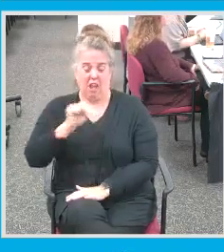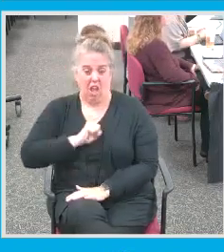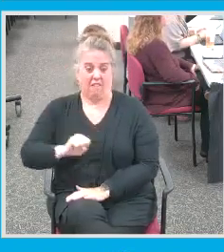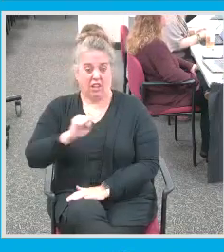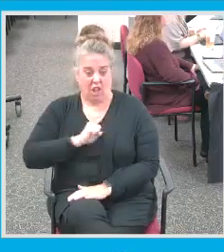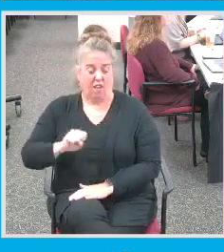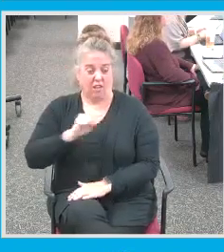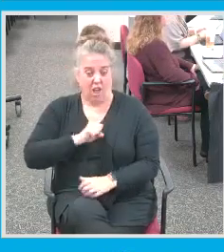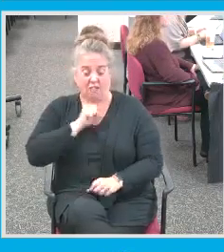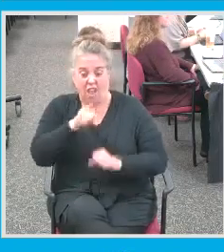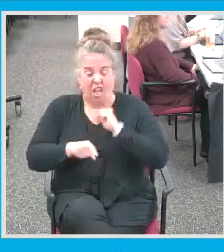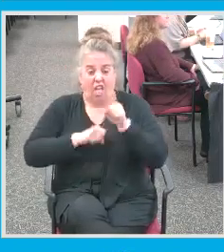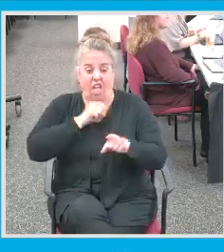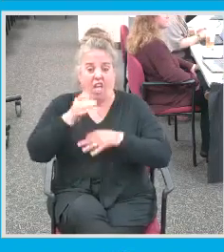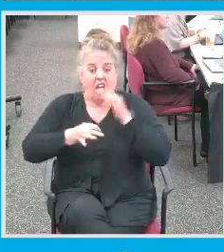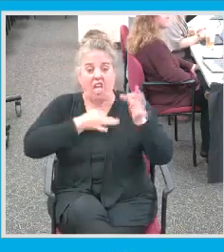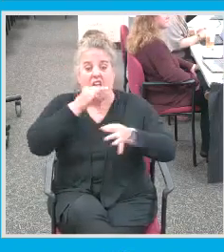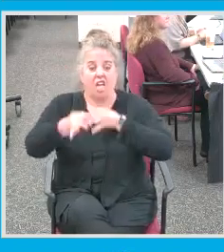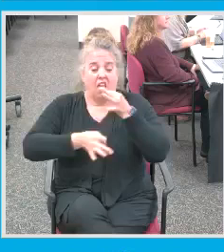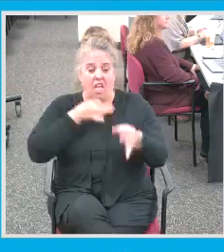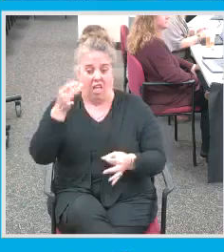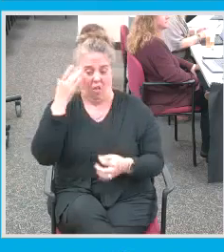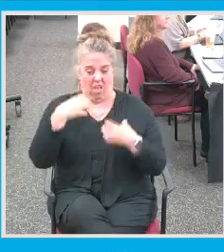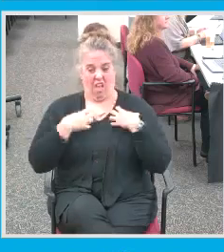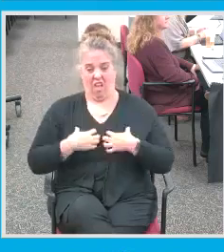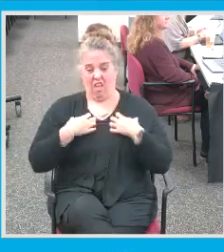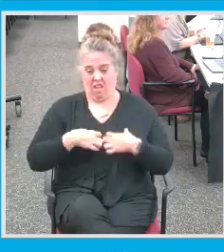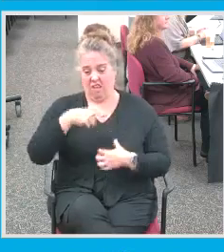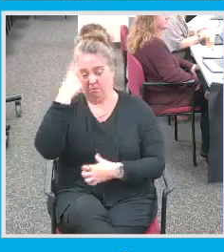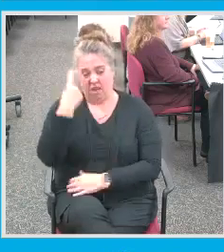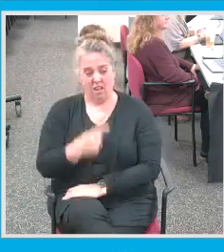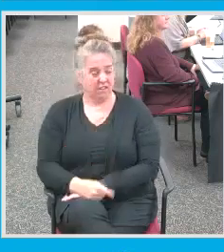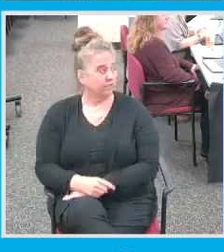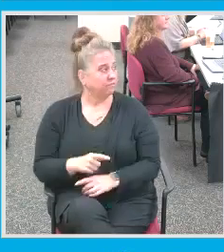the, for caring and having the courage to do it. So thank you.